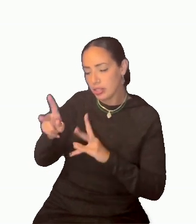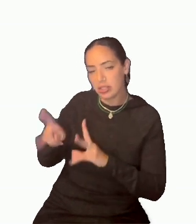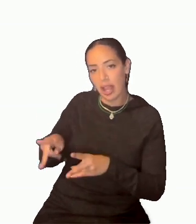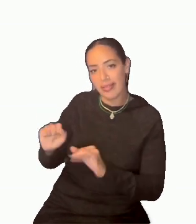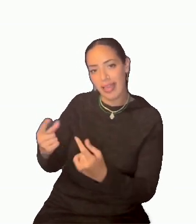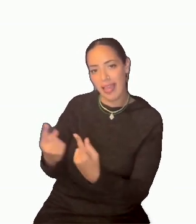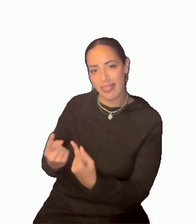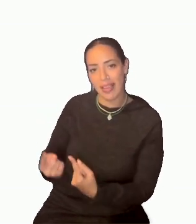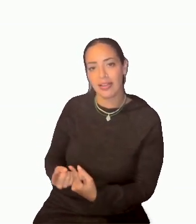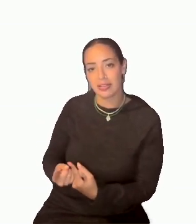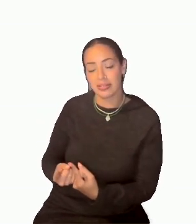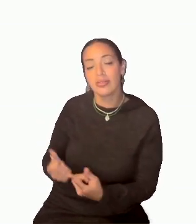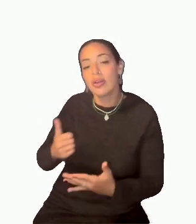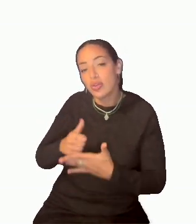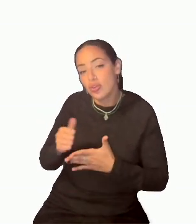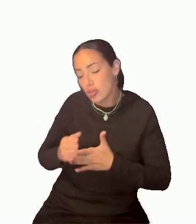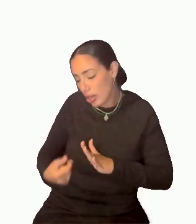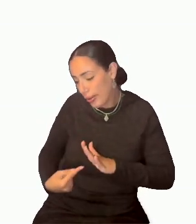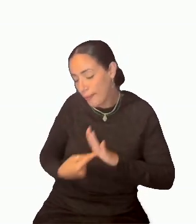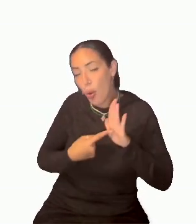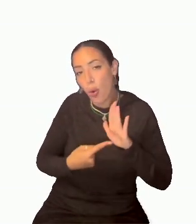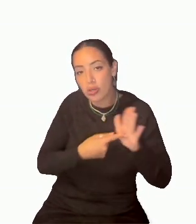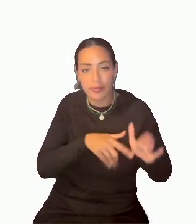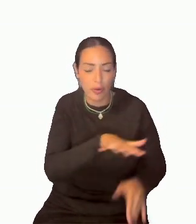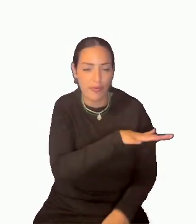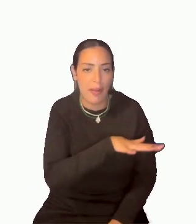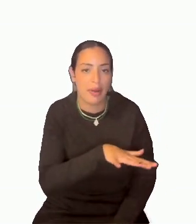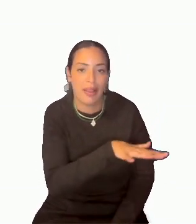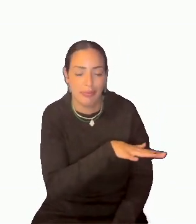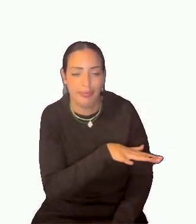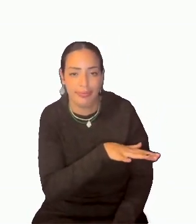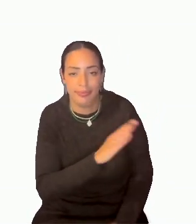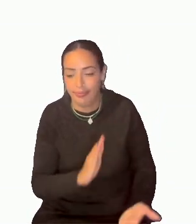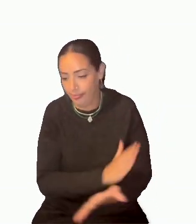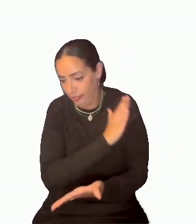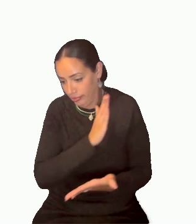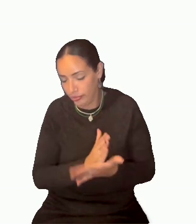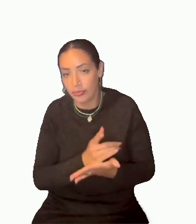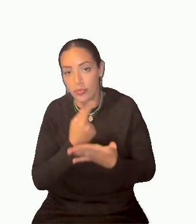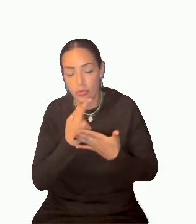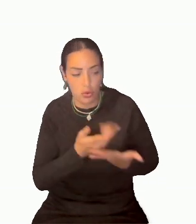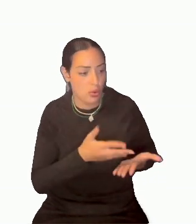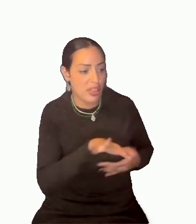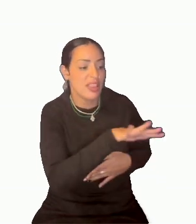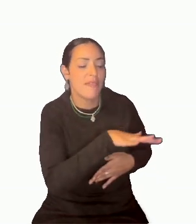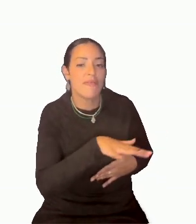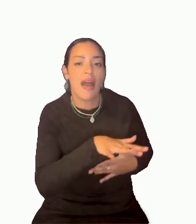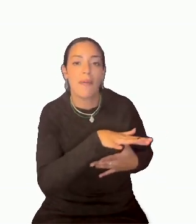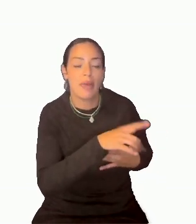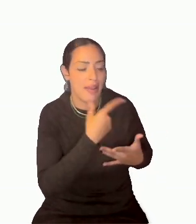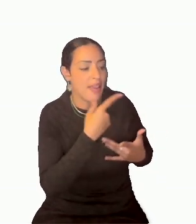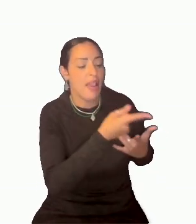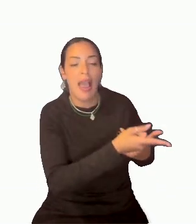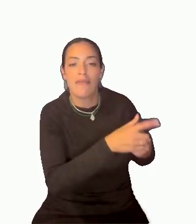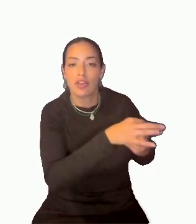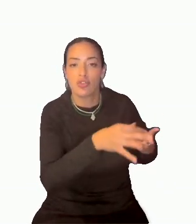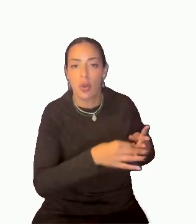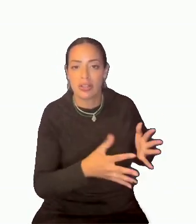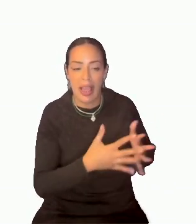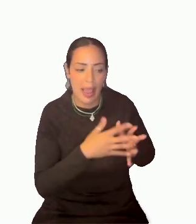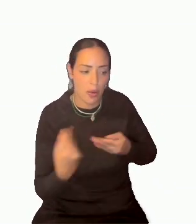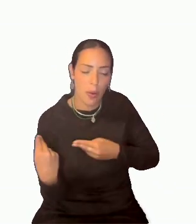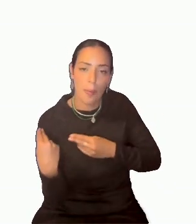someone who's died often hold great significance to a bereaved family, and it is important to ensure that they're given a choice about the state in which they're